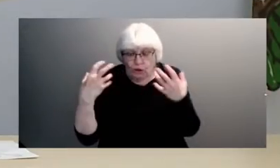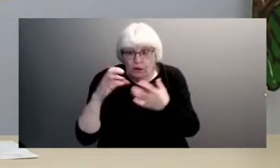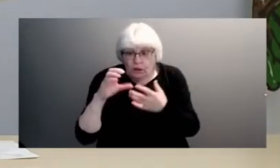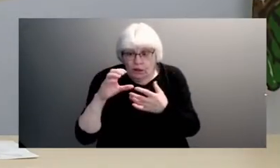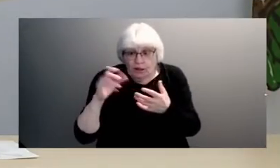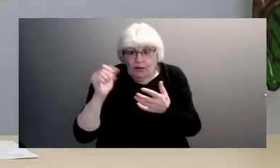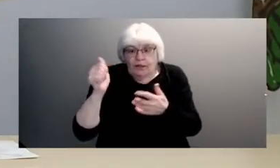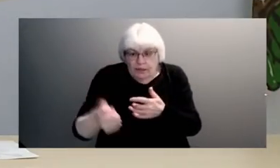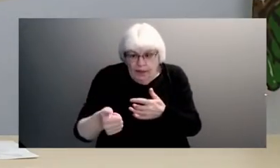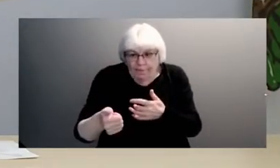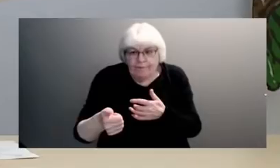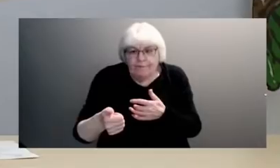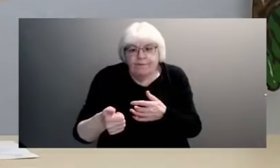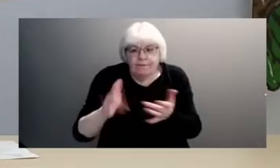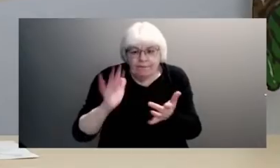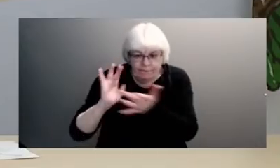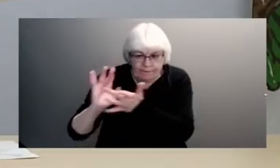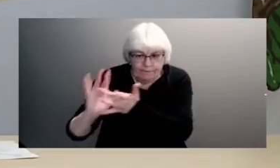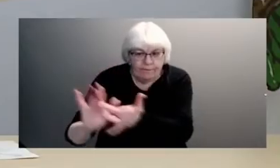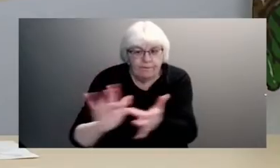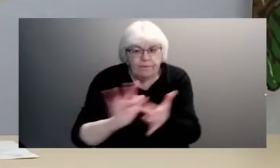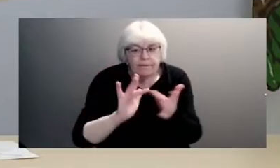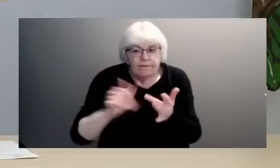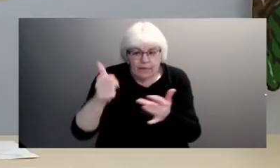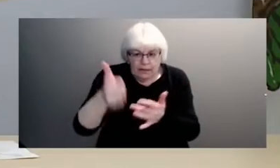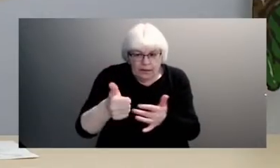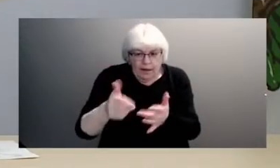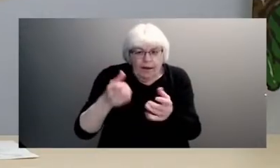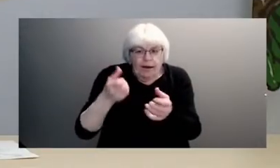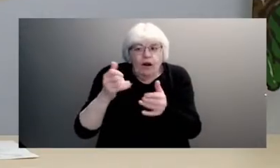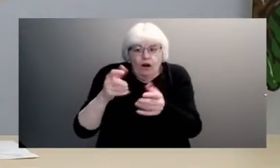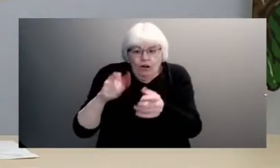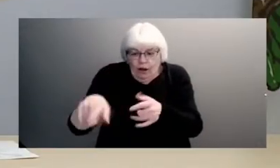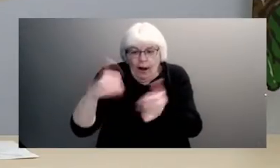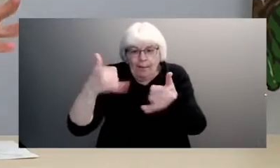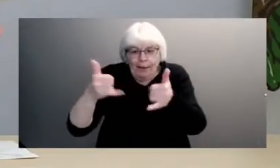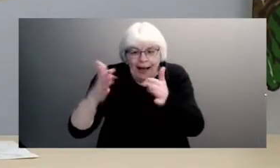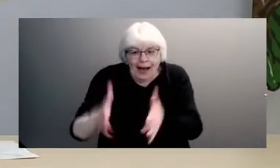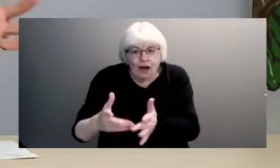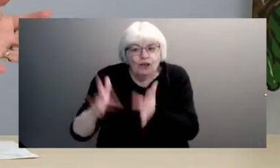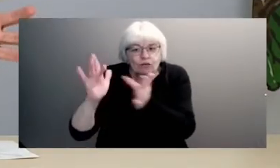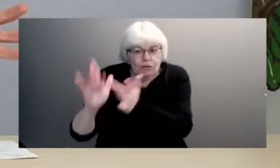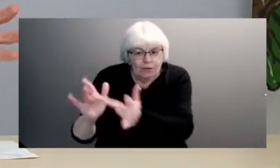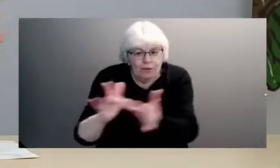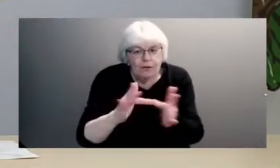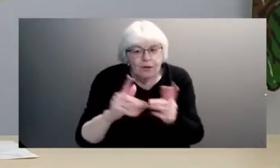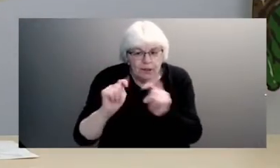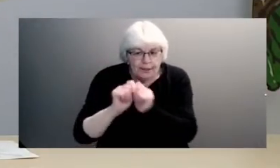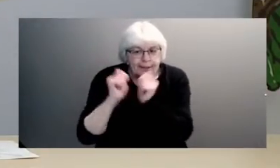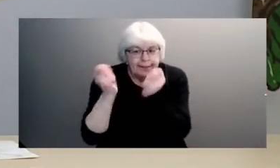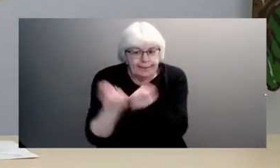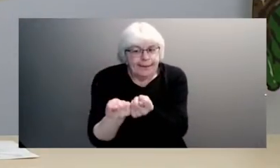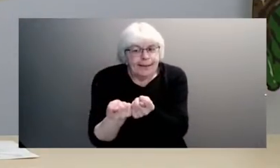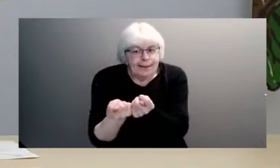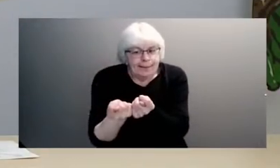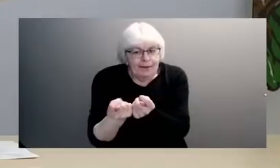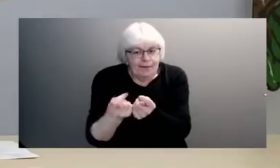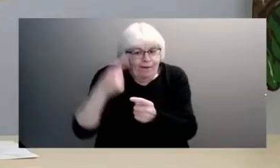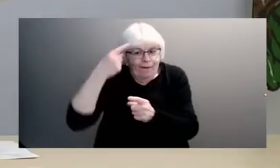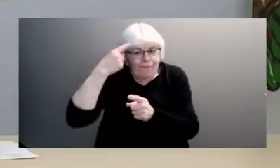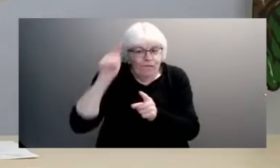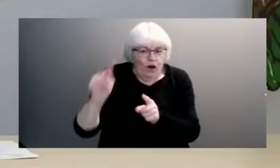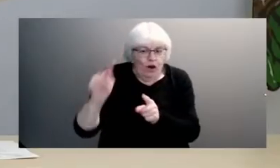that would be one example where we have to help each other get that message out. Some